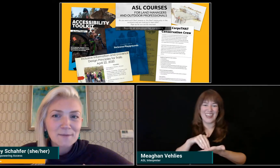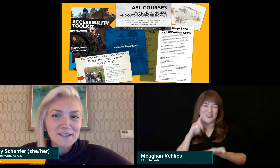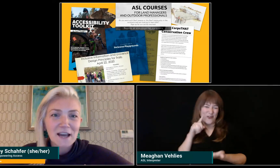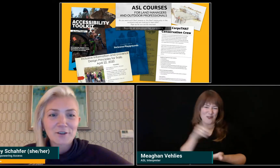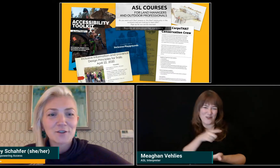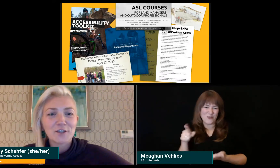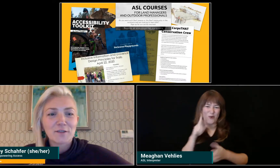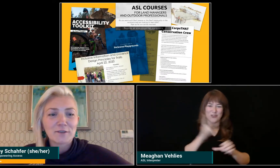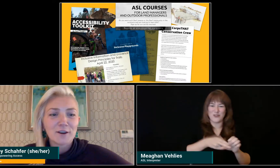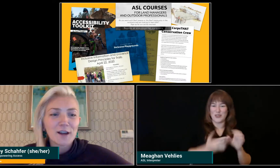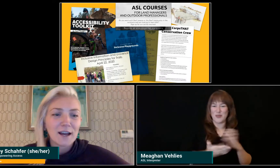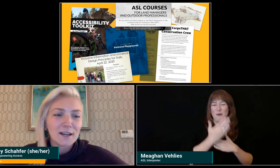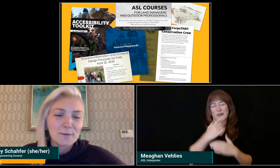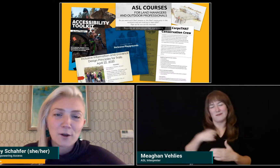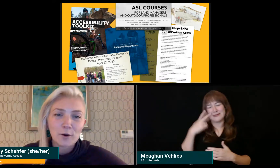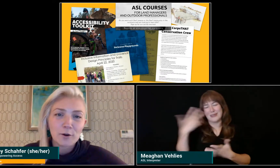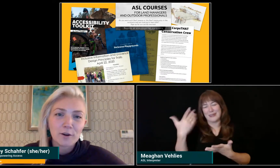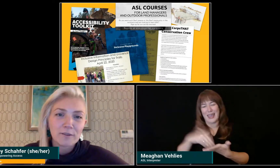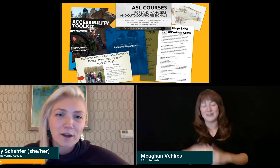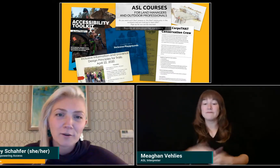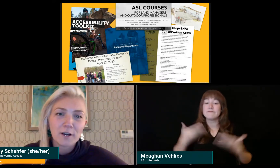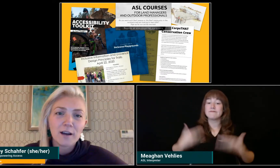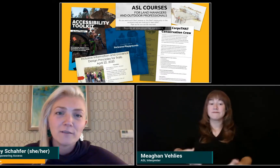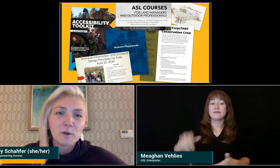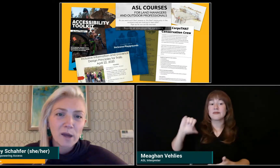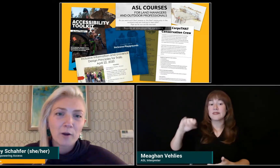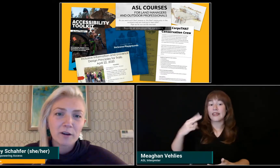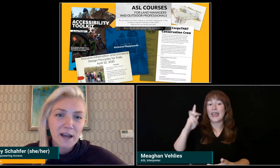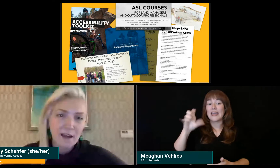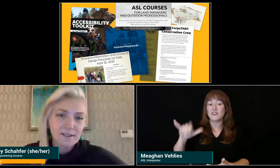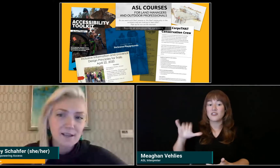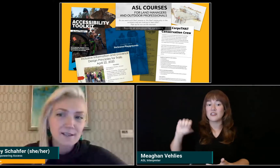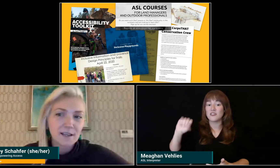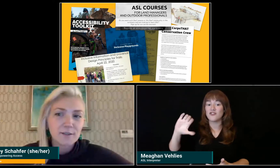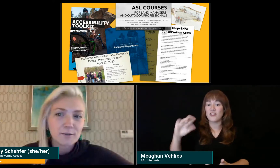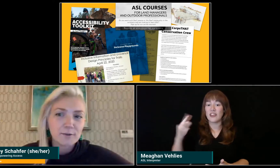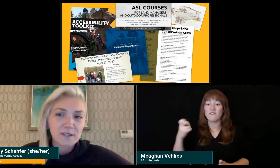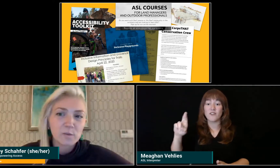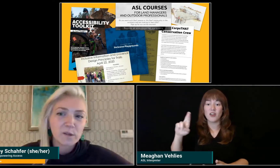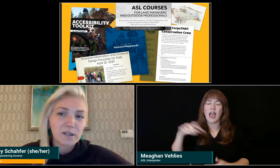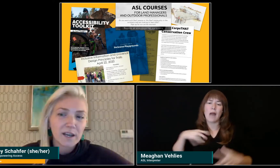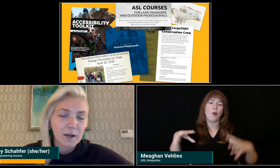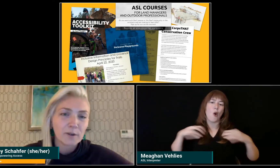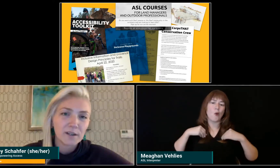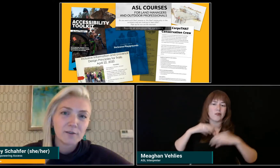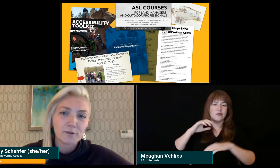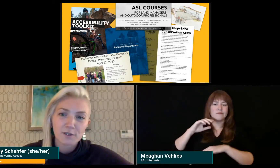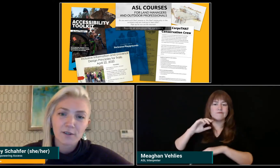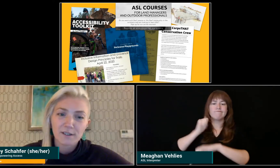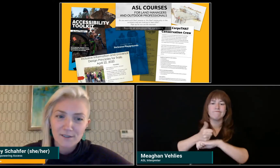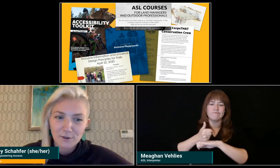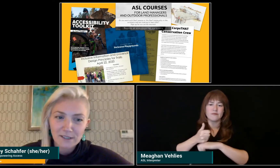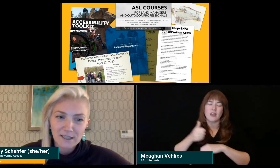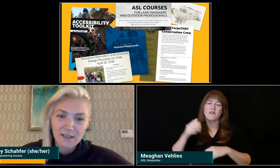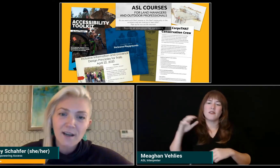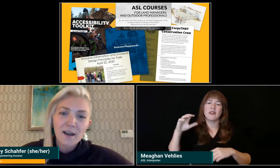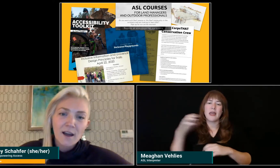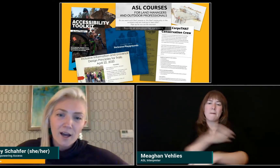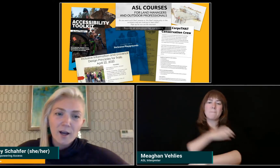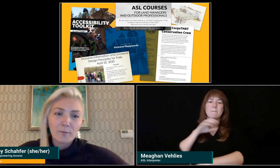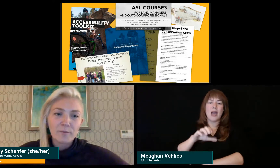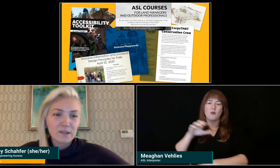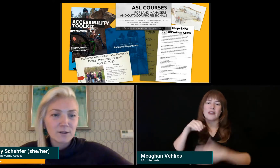my name is Ashley Schahfer. I'm the owner, founder of Empowering Access. I do disability, equity, inclusion